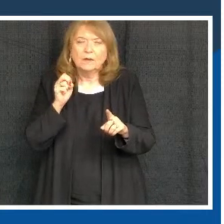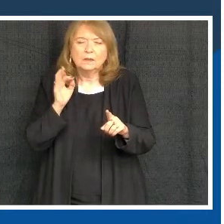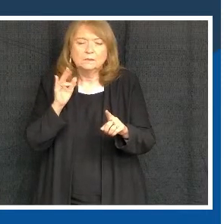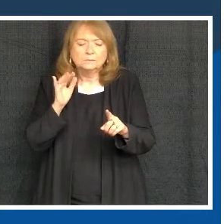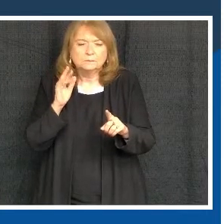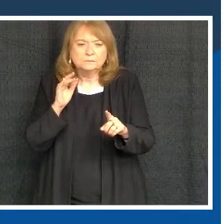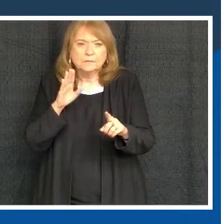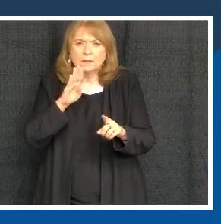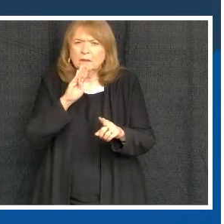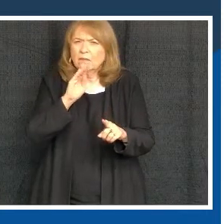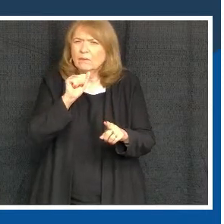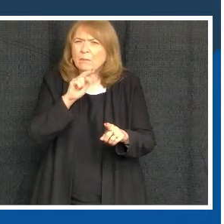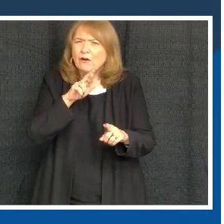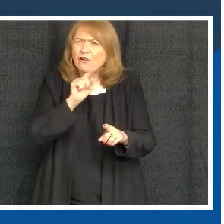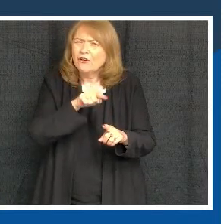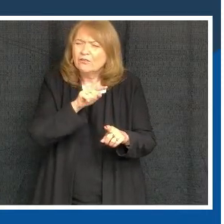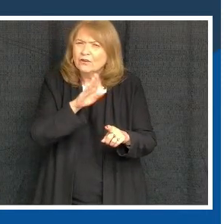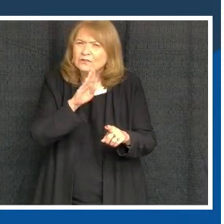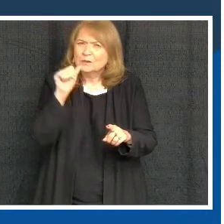bar there,